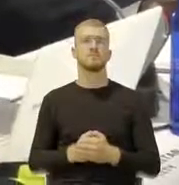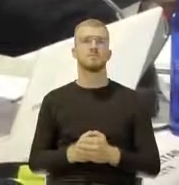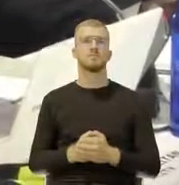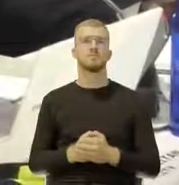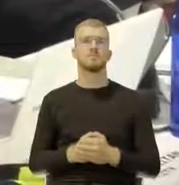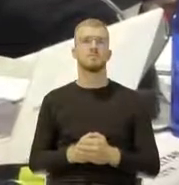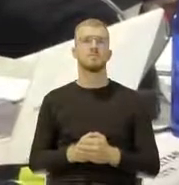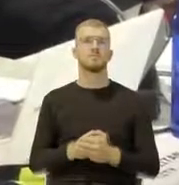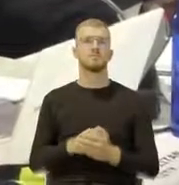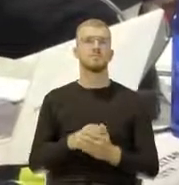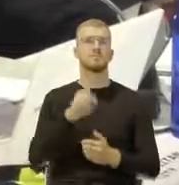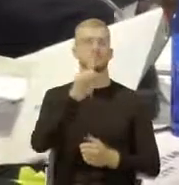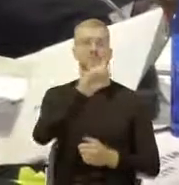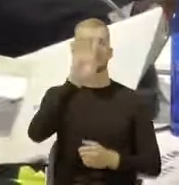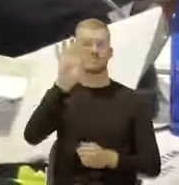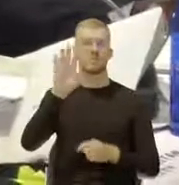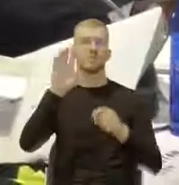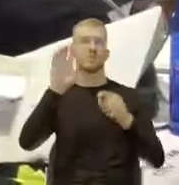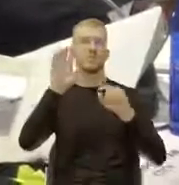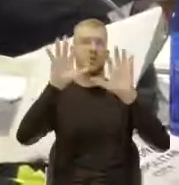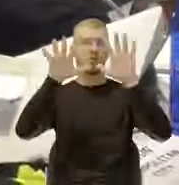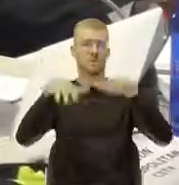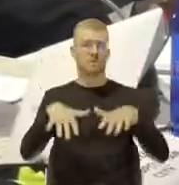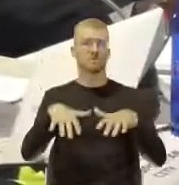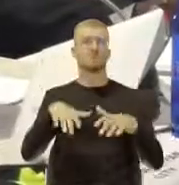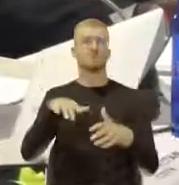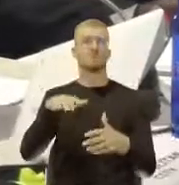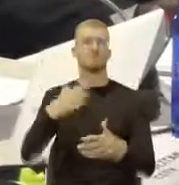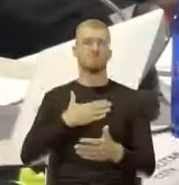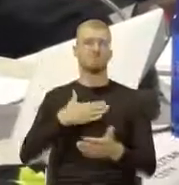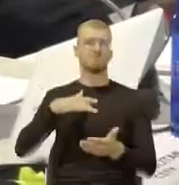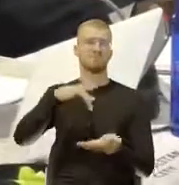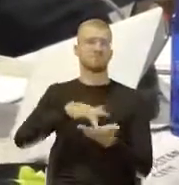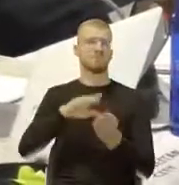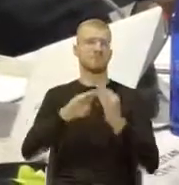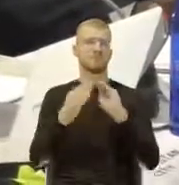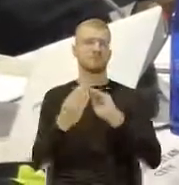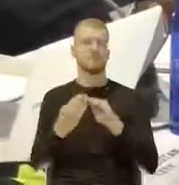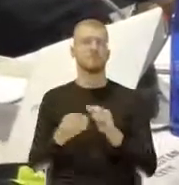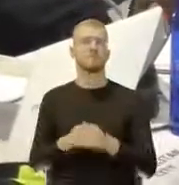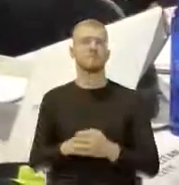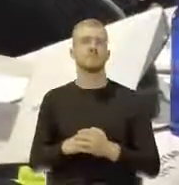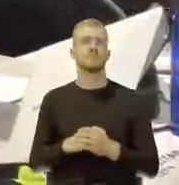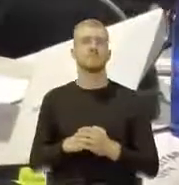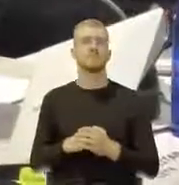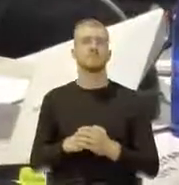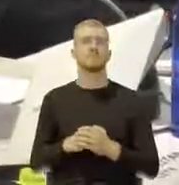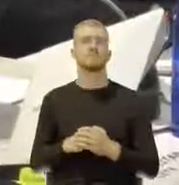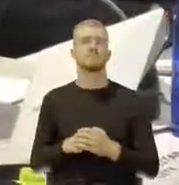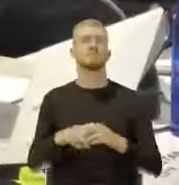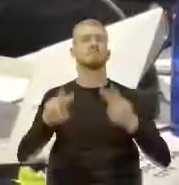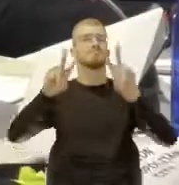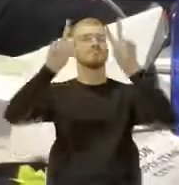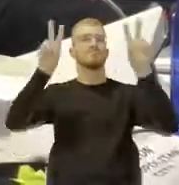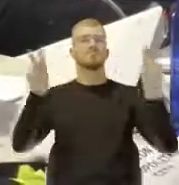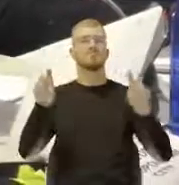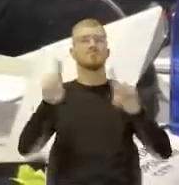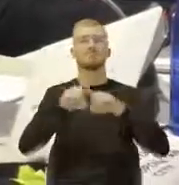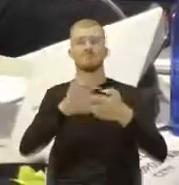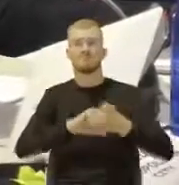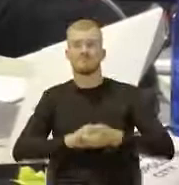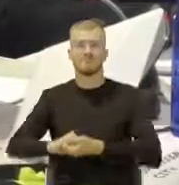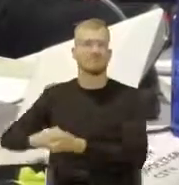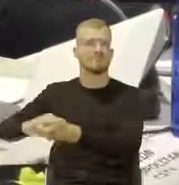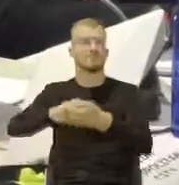Under the theme of the United Cities and Local Government, Breaking Through as One, the Congress